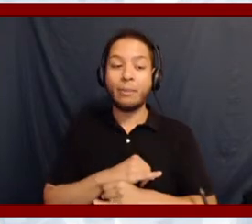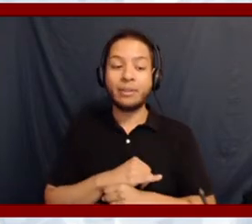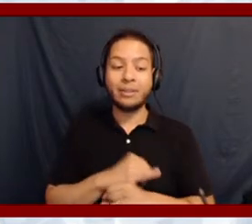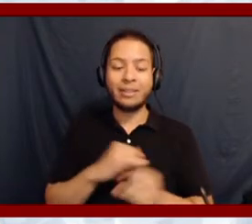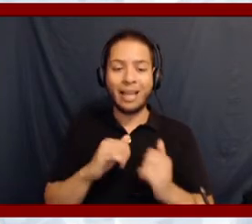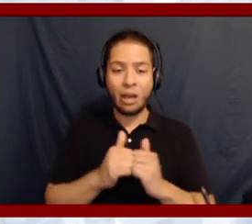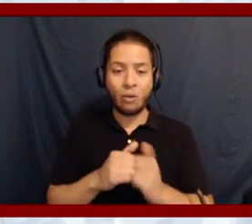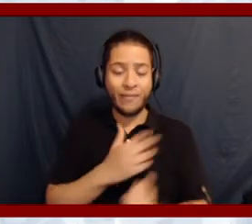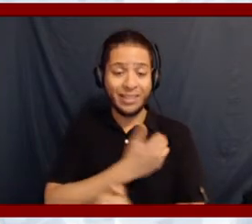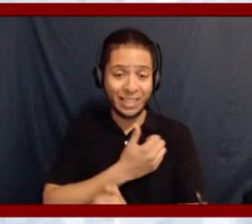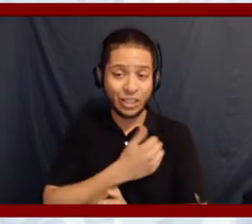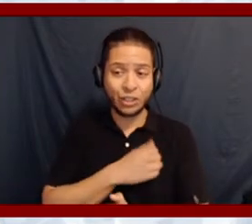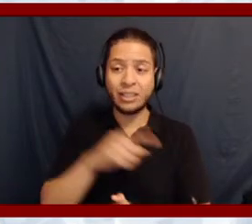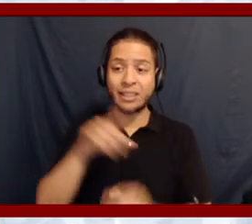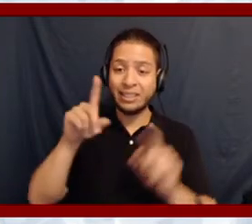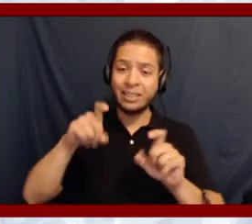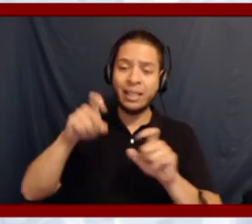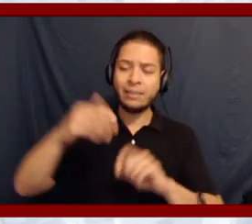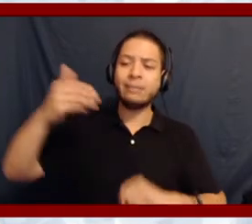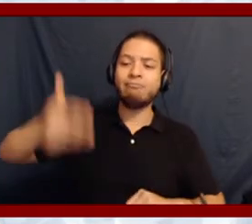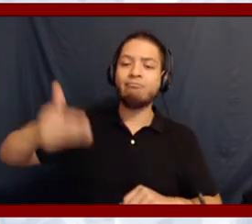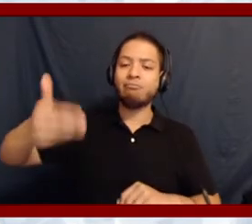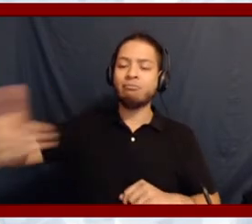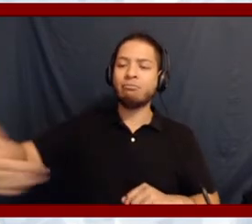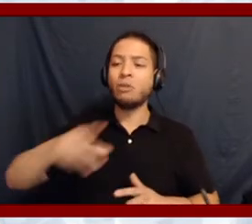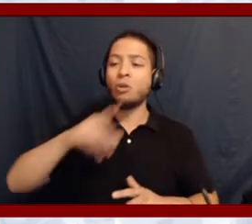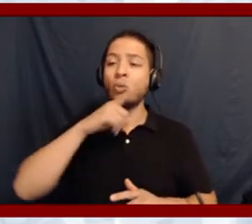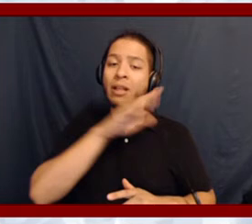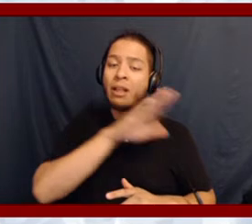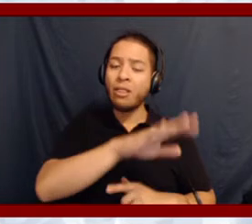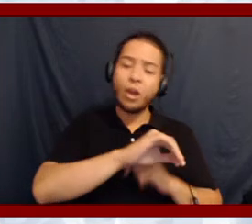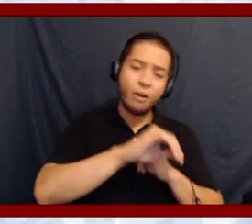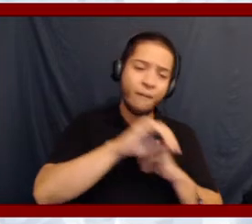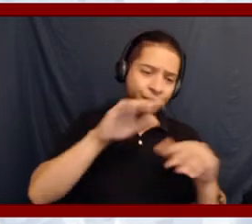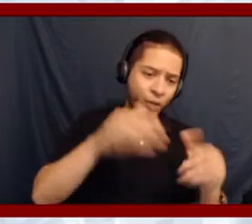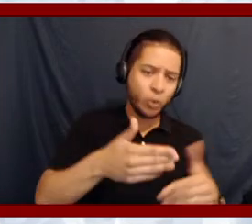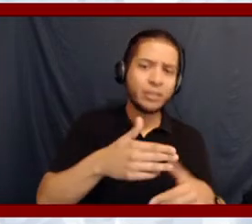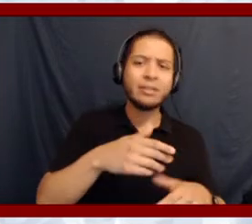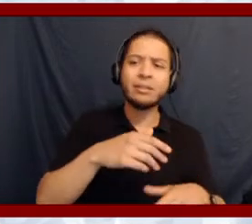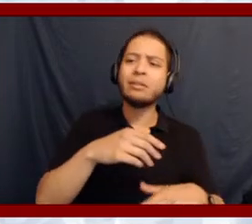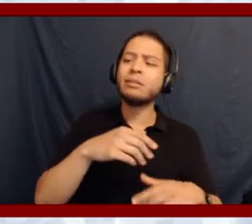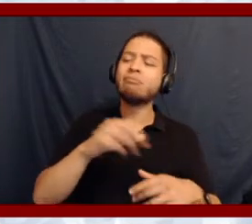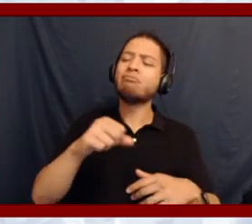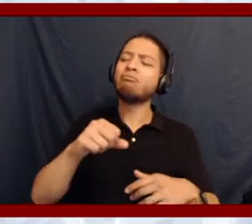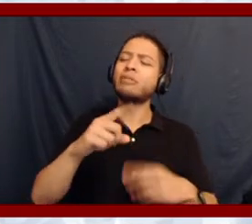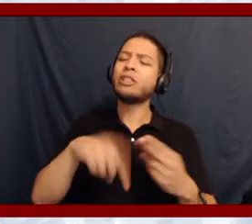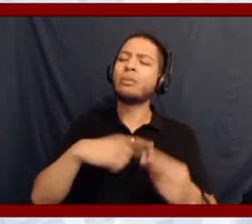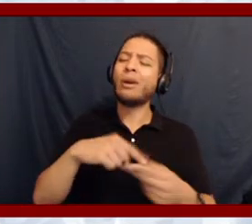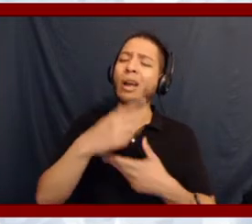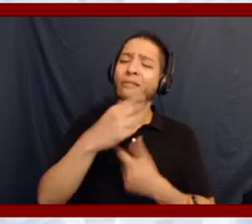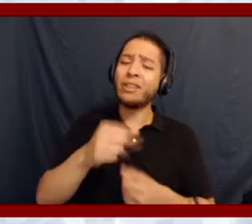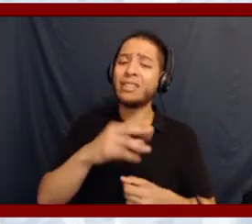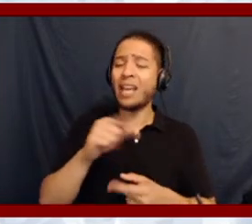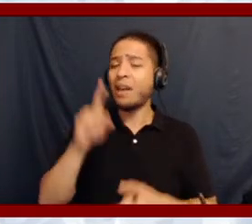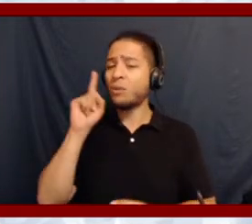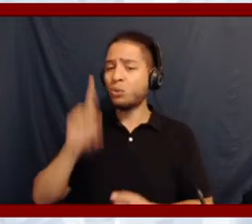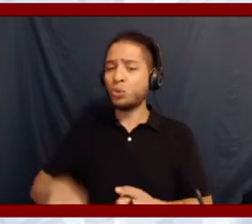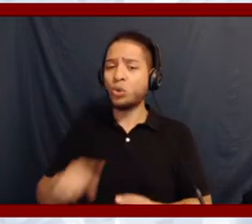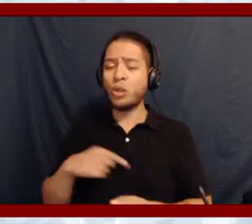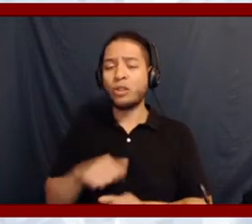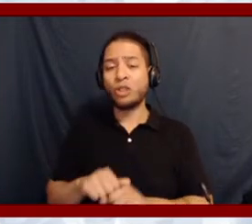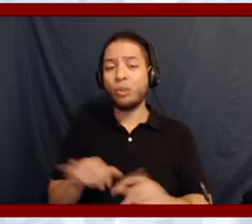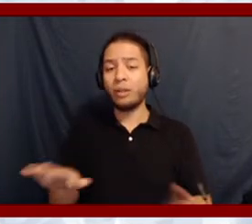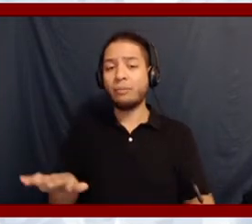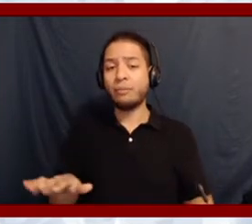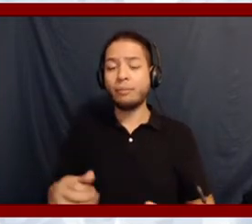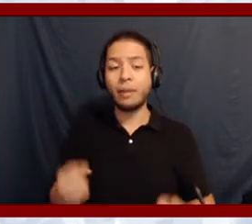frequent testing. It's really a confidence campaign as much as it is to make sure we're reducing transmission. Many of you have also joined the